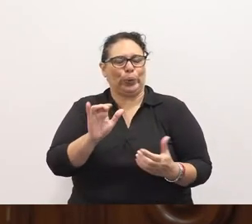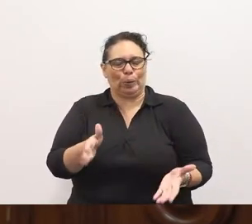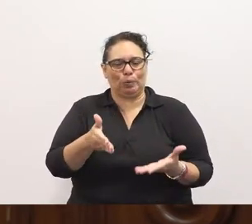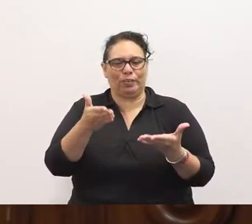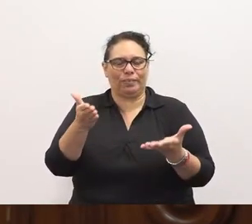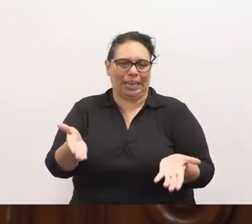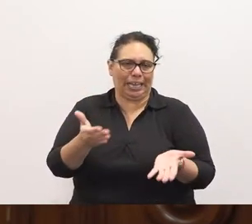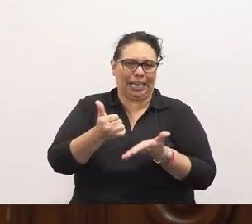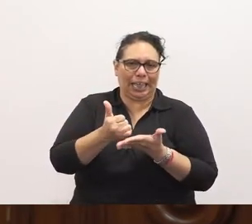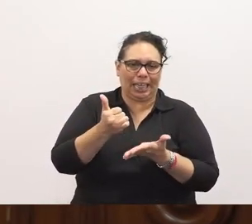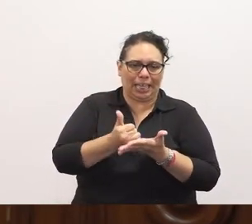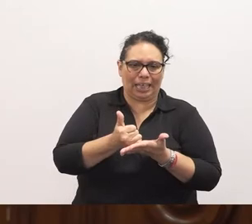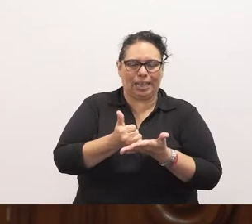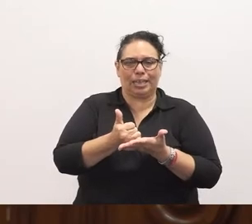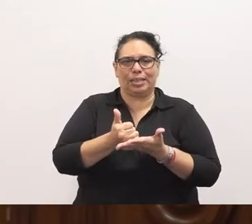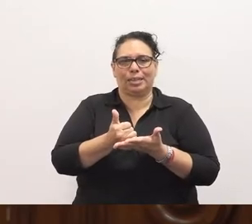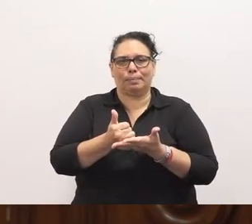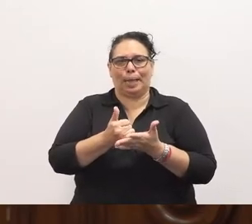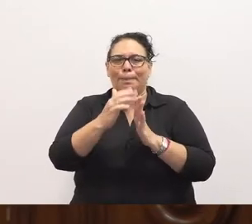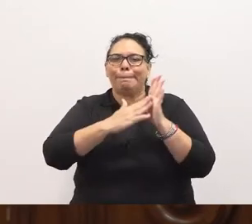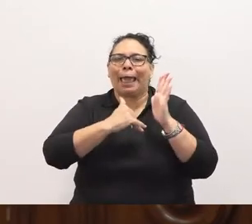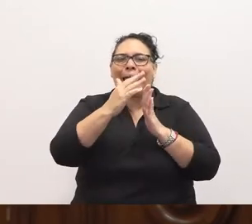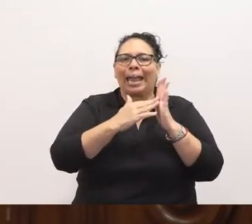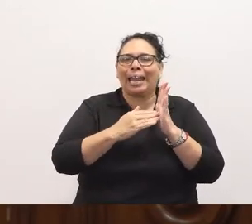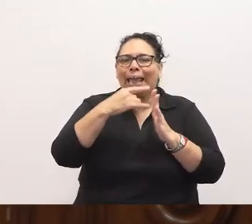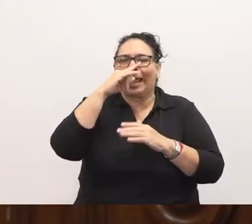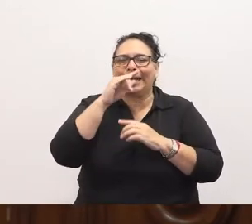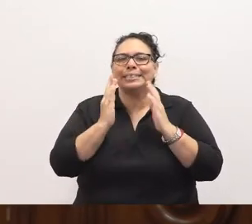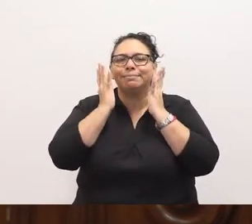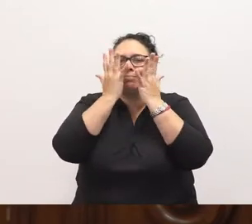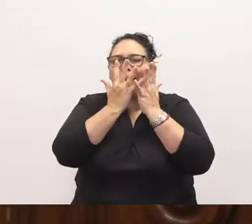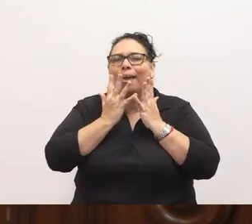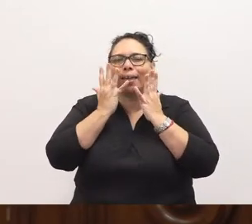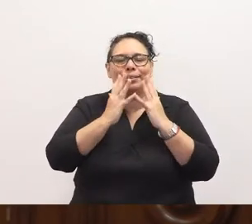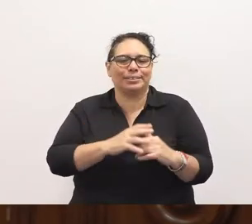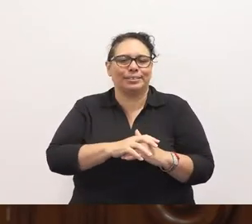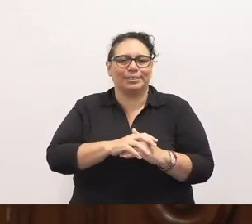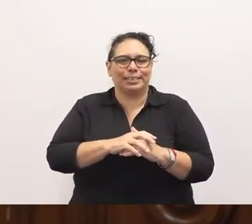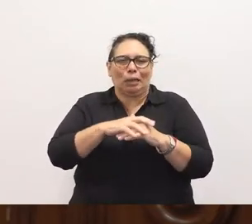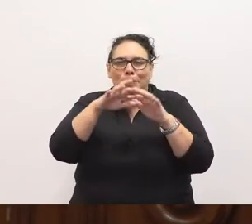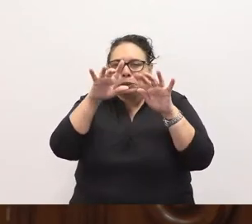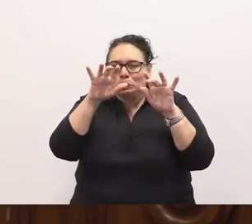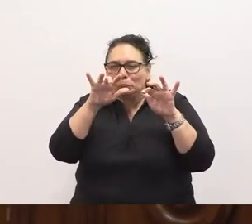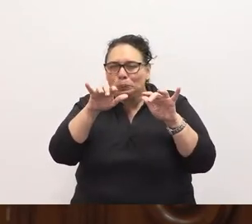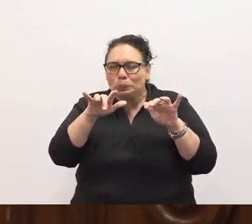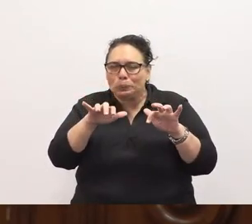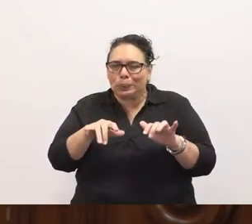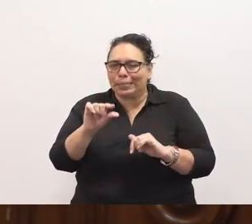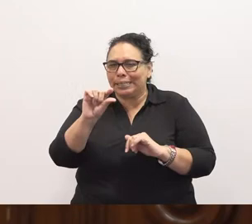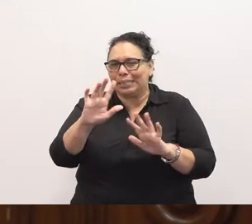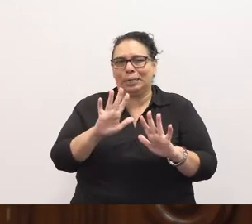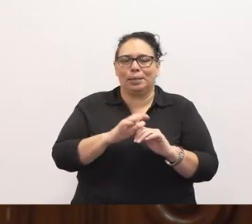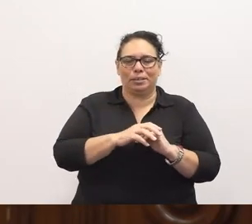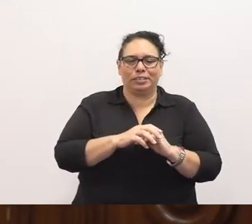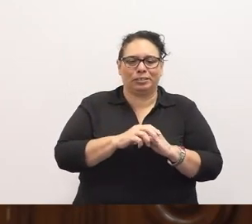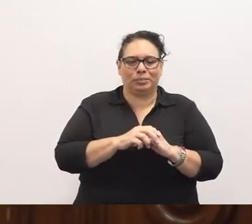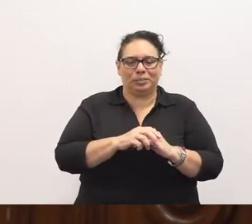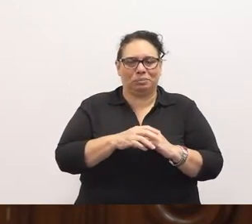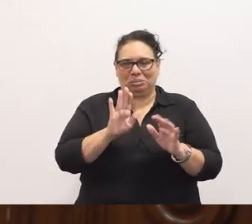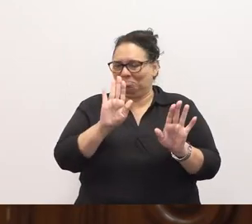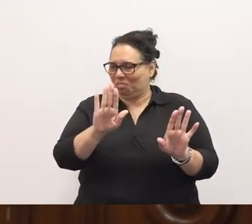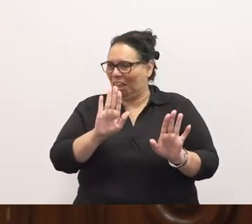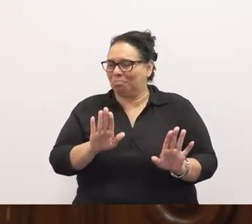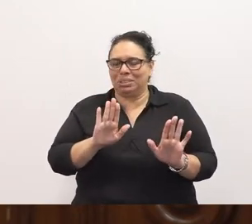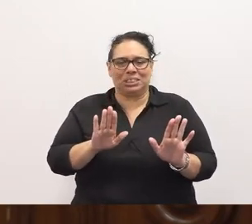providing help and face painting and all kinds of stuff. And even though it was drizzling, it was a